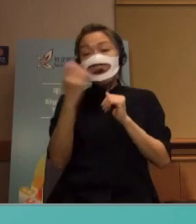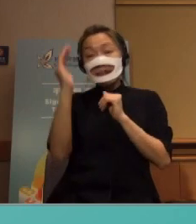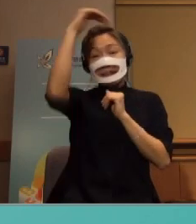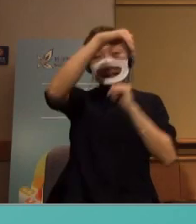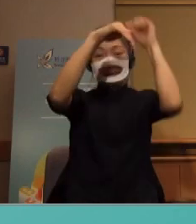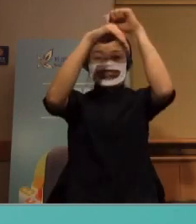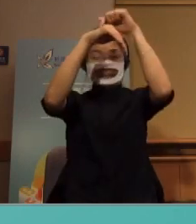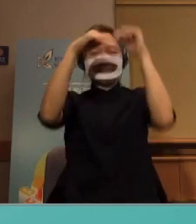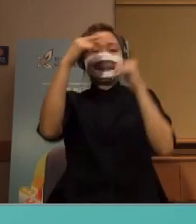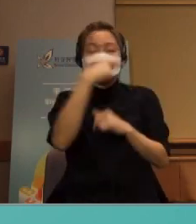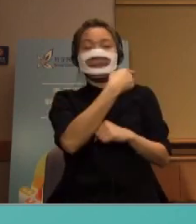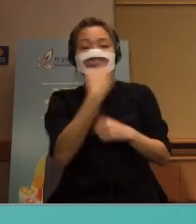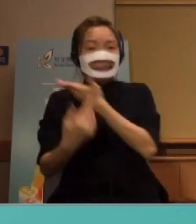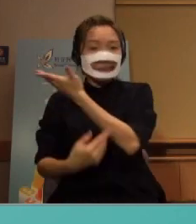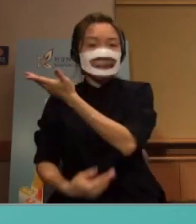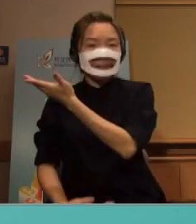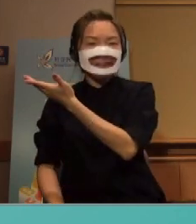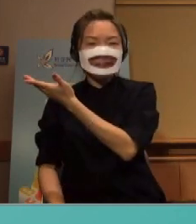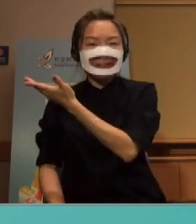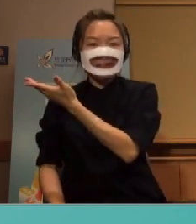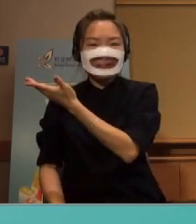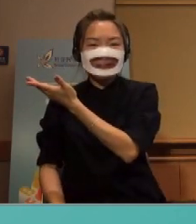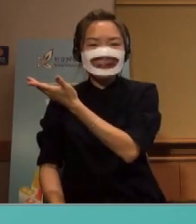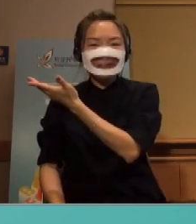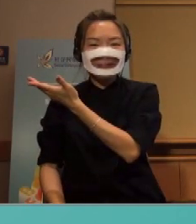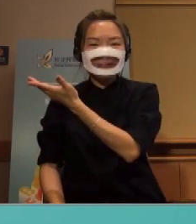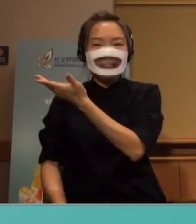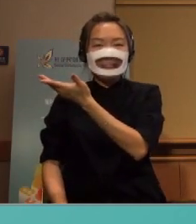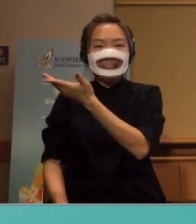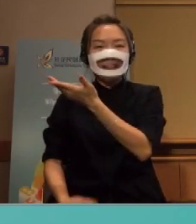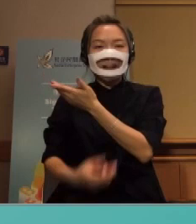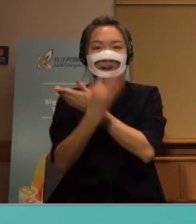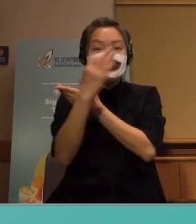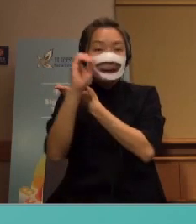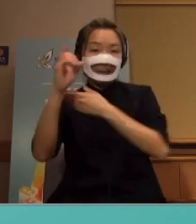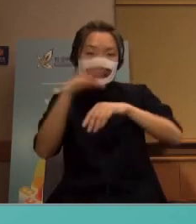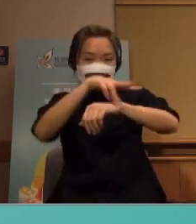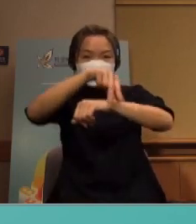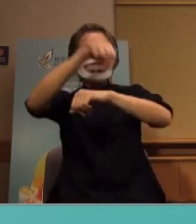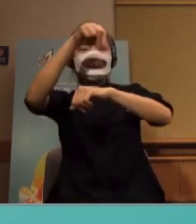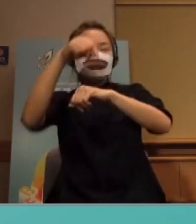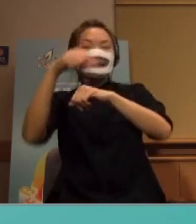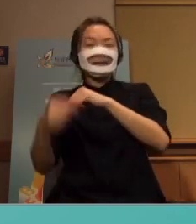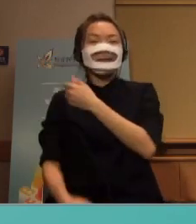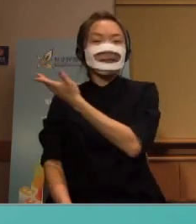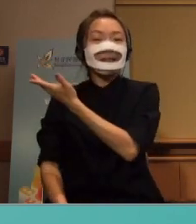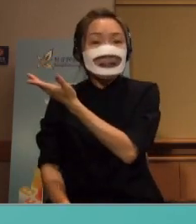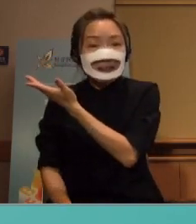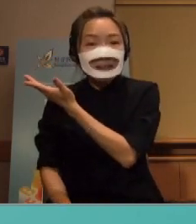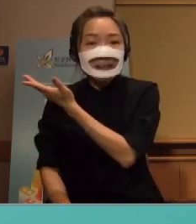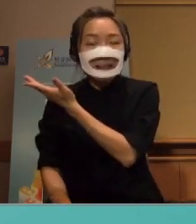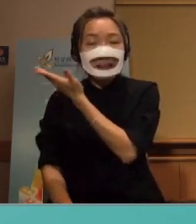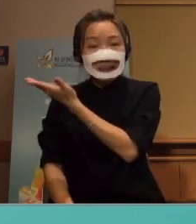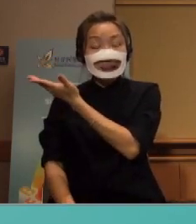just a screenshot of a 2D. So this is the peak. And we can see that this is the M+. This is the